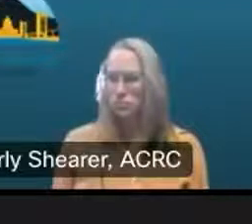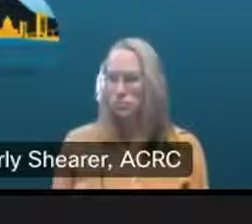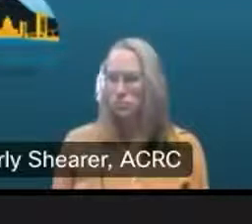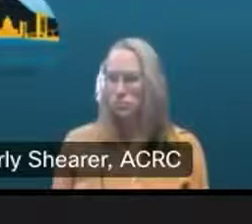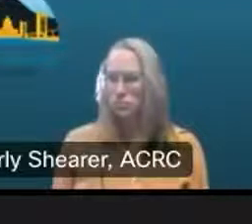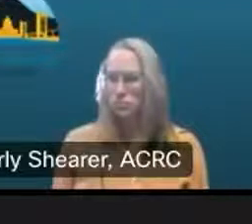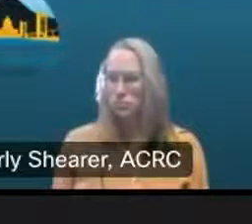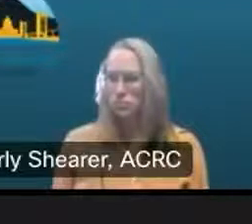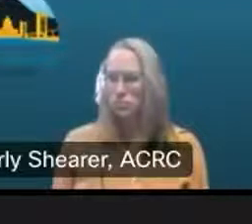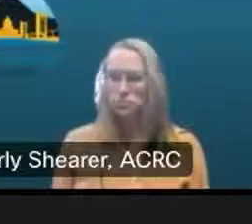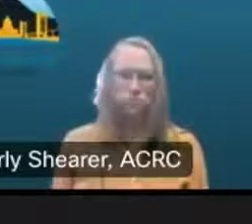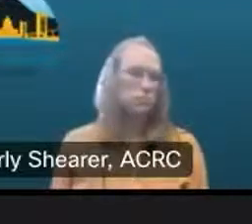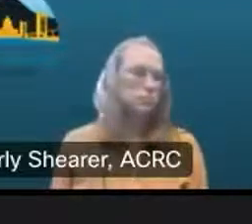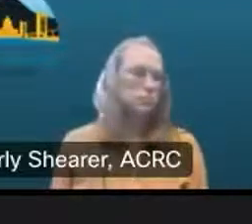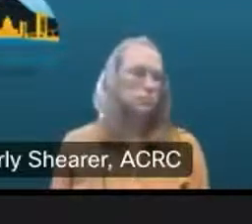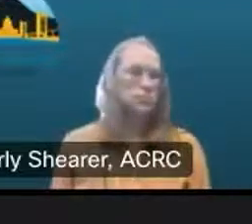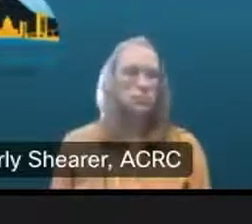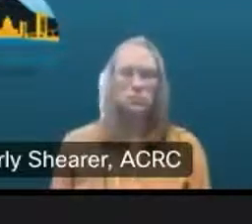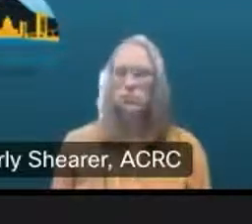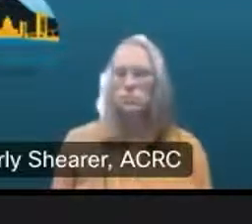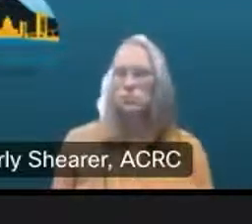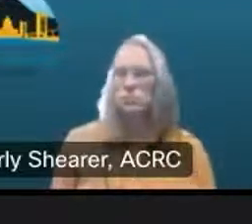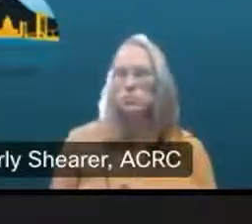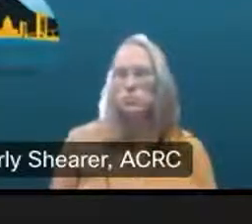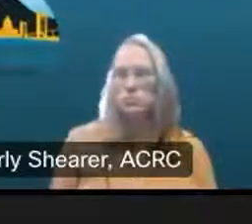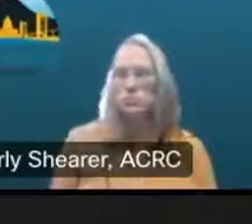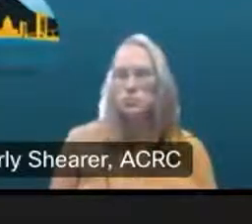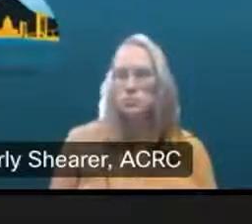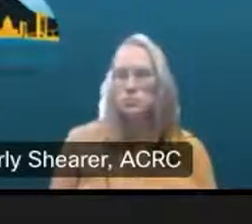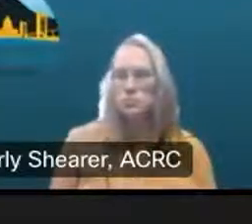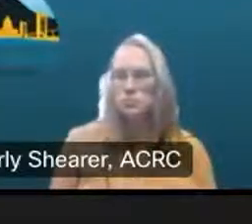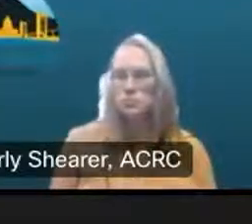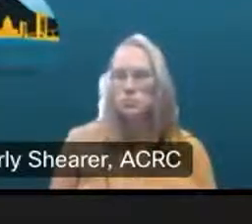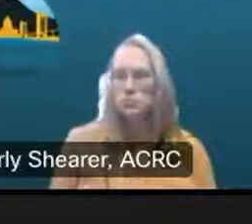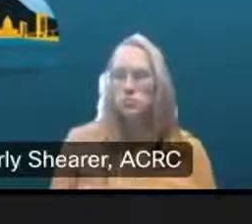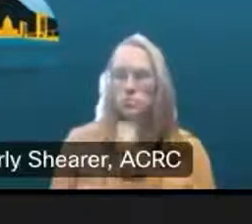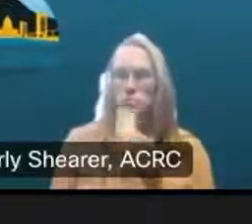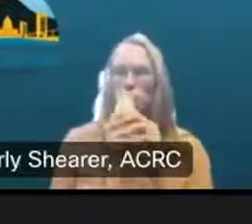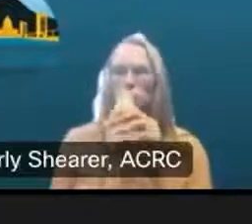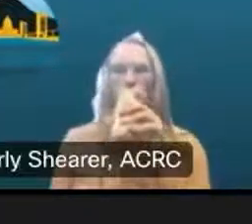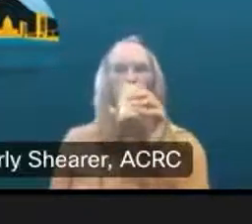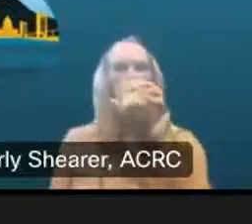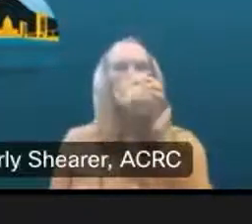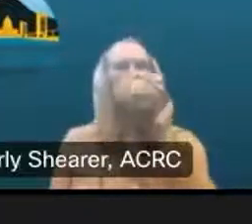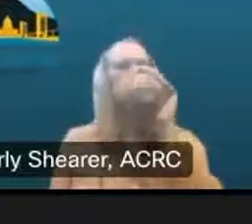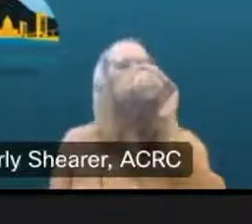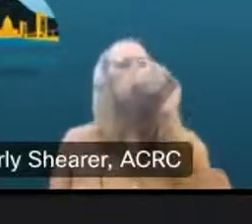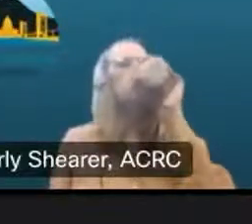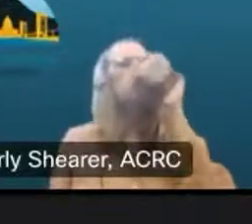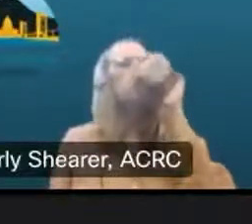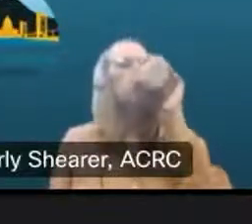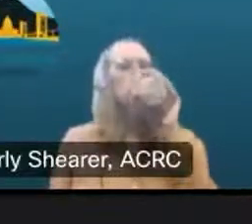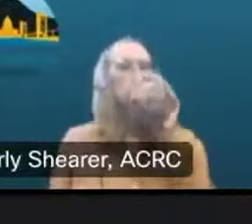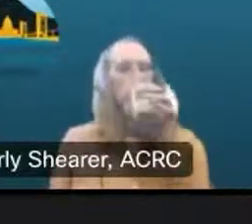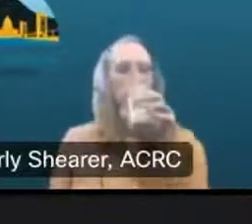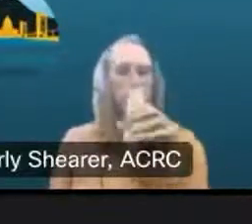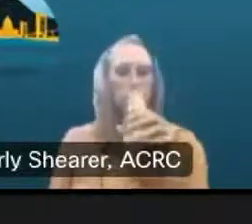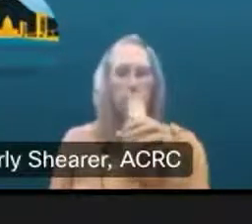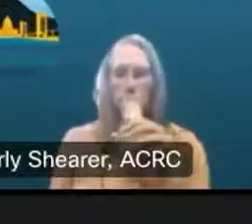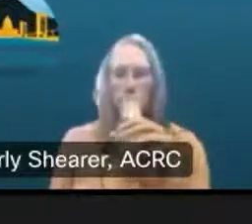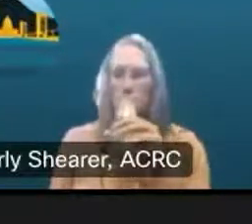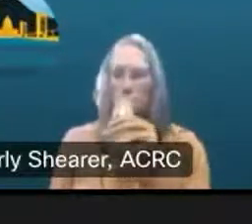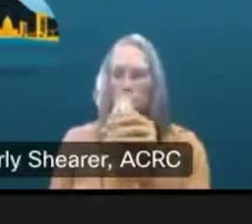on finalizing that. It looks like there was at least 50 clients that were granted a health and safety waiver during 21-22 fiscal year,